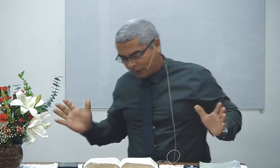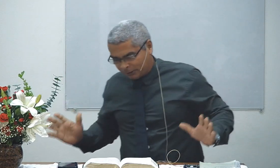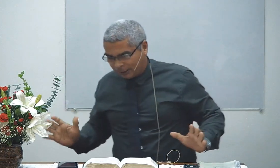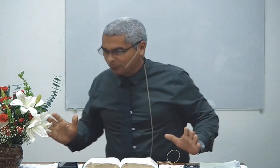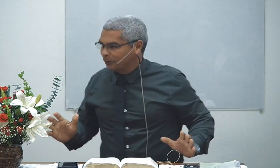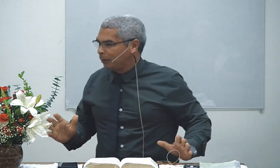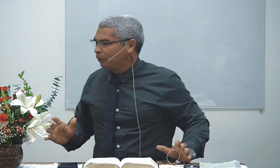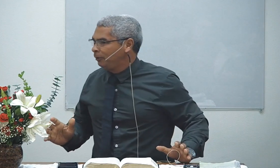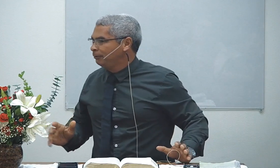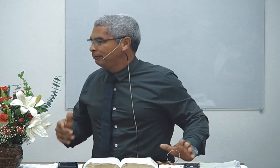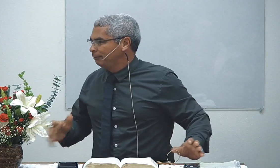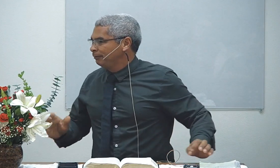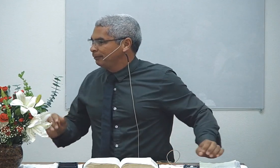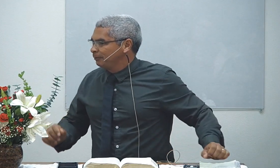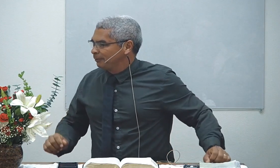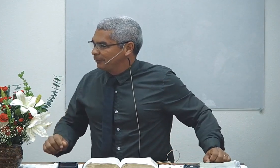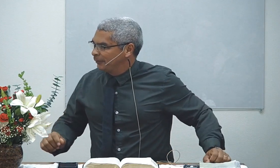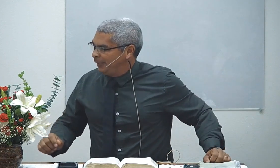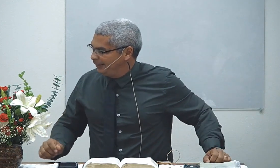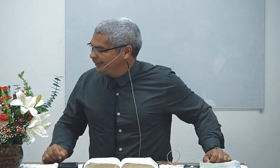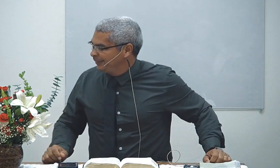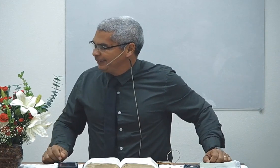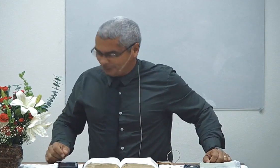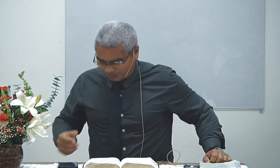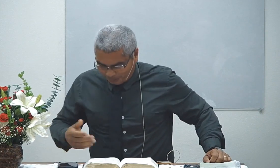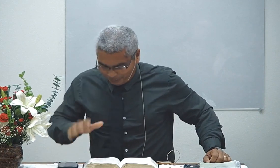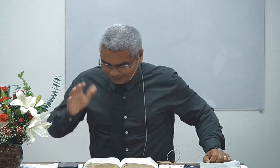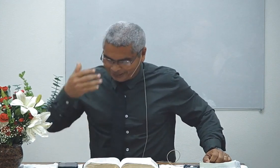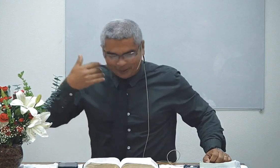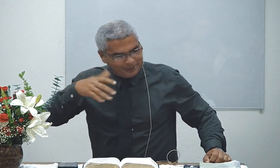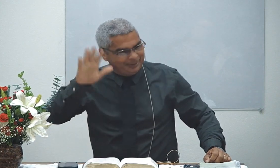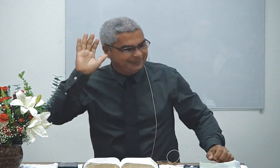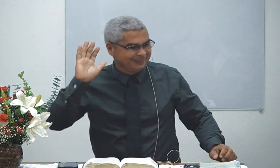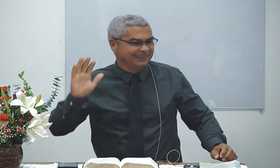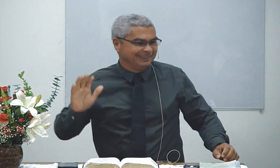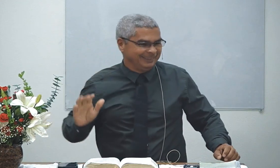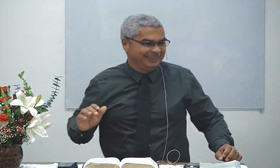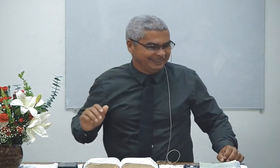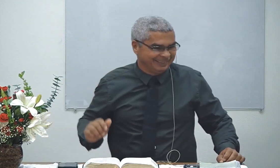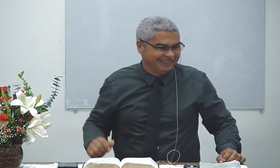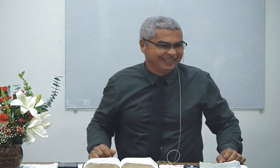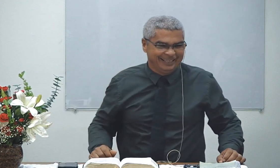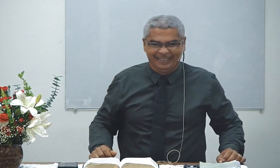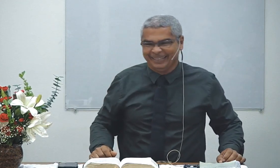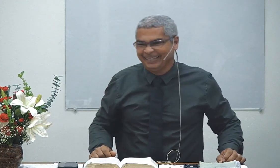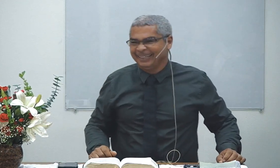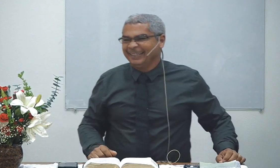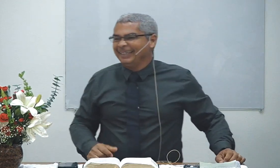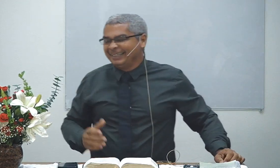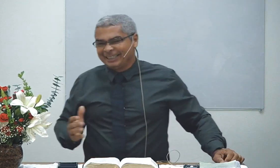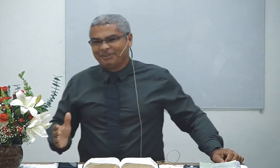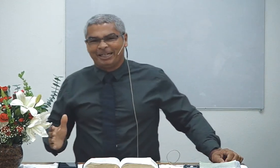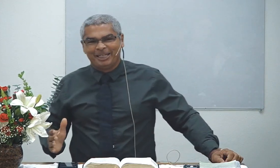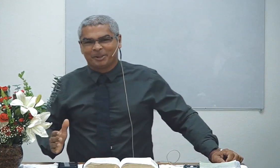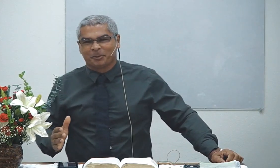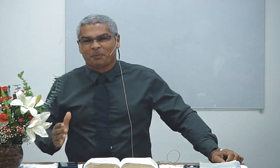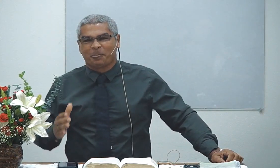accorded to with you, salvation. But if you think it's not enough, take whatever is yours and